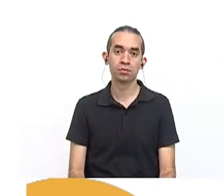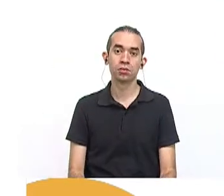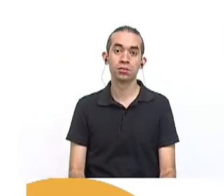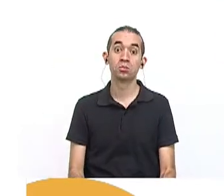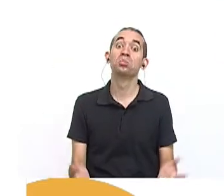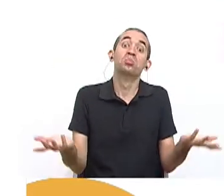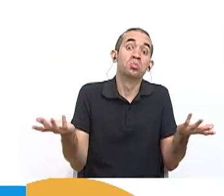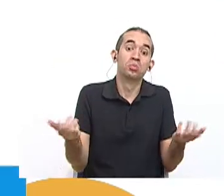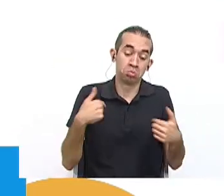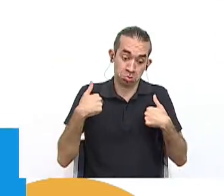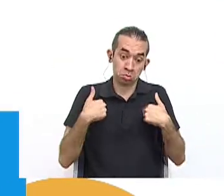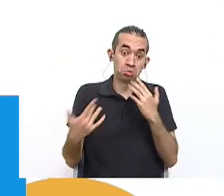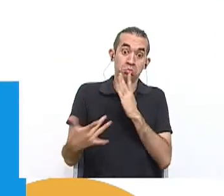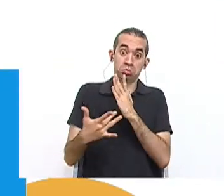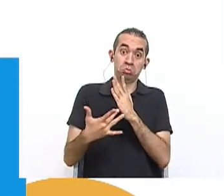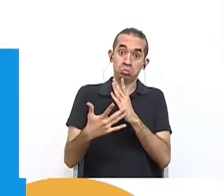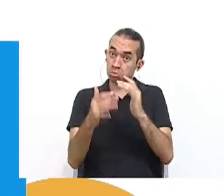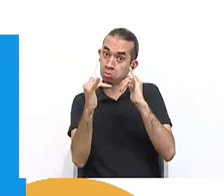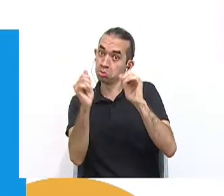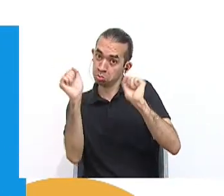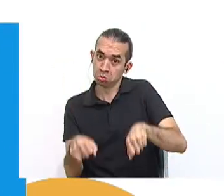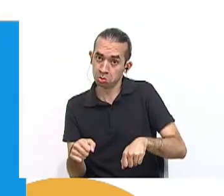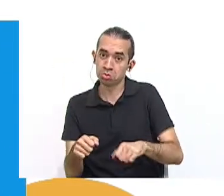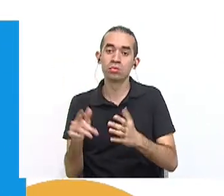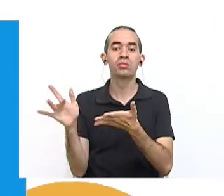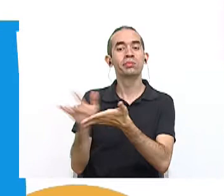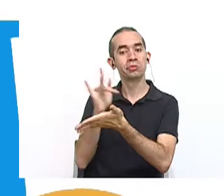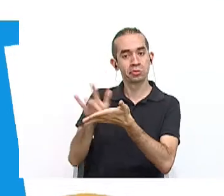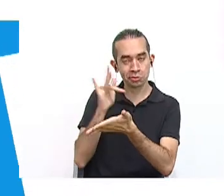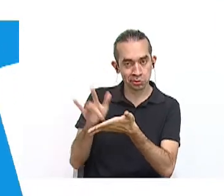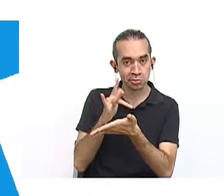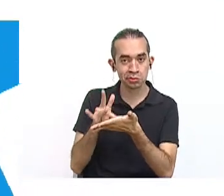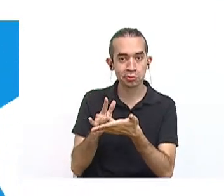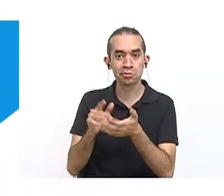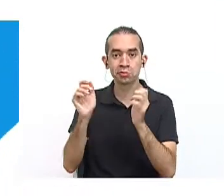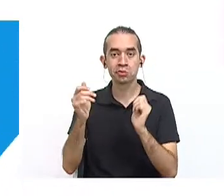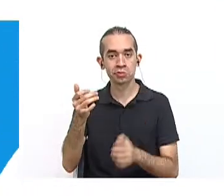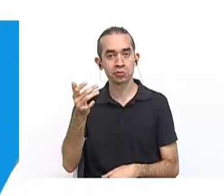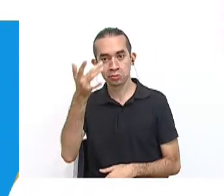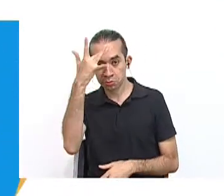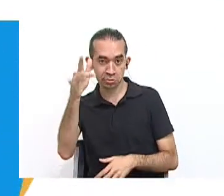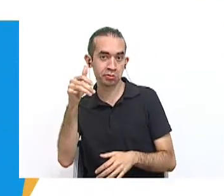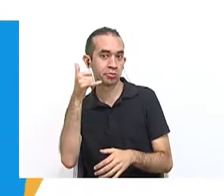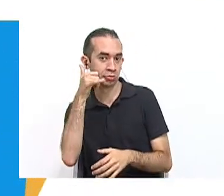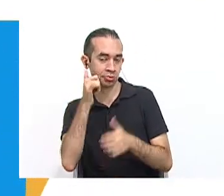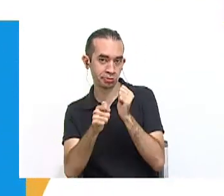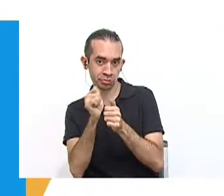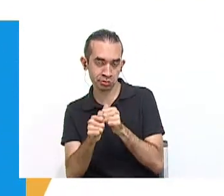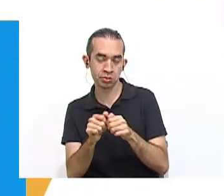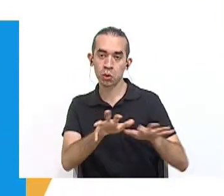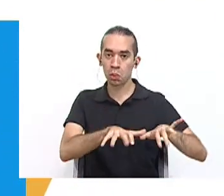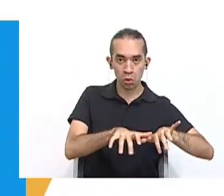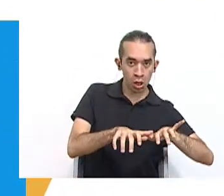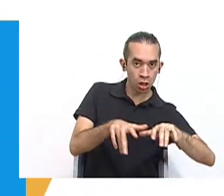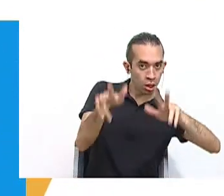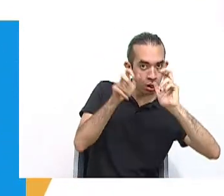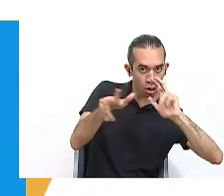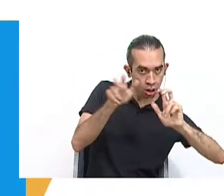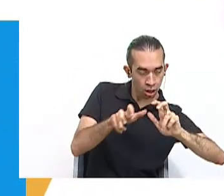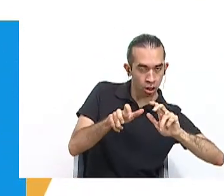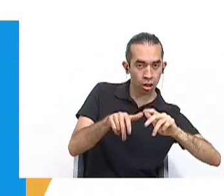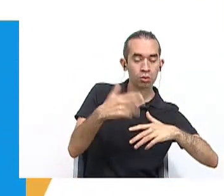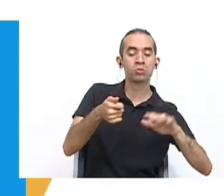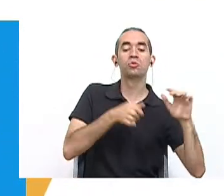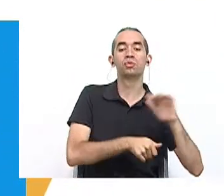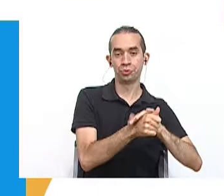technological like me, I like my tablet, you can also use your tablet, smartphone, a computer to take notes and then save them for